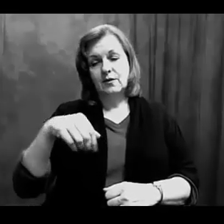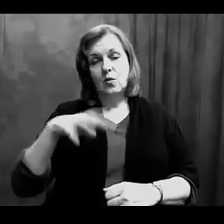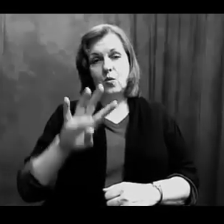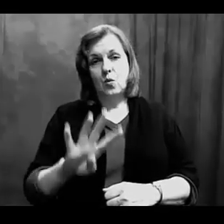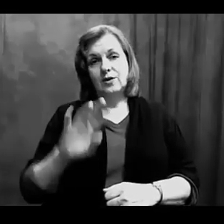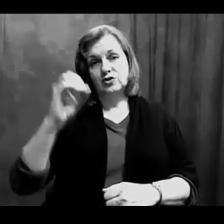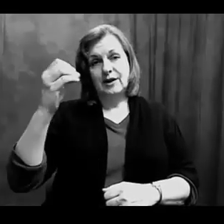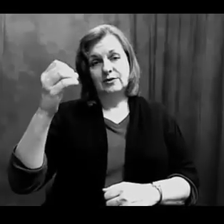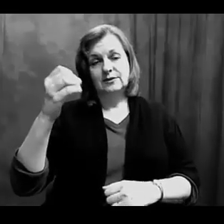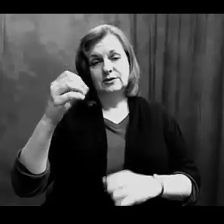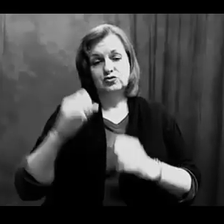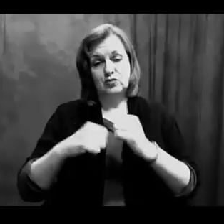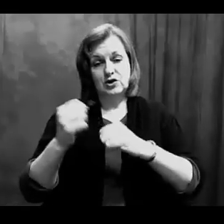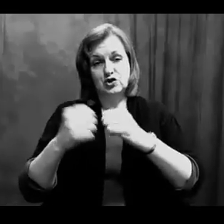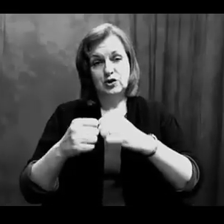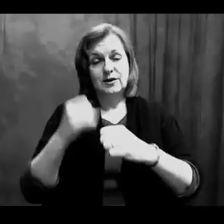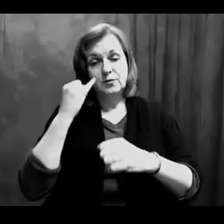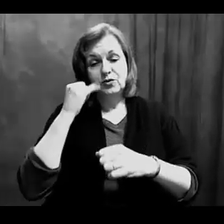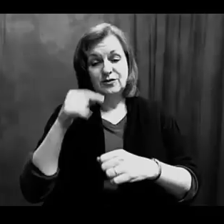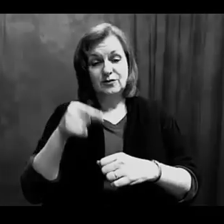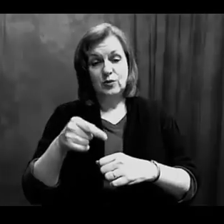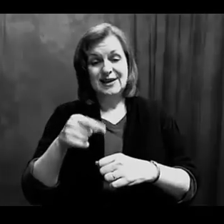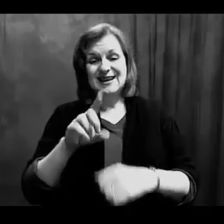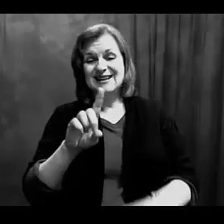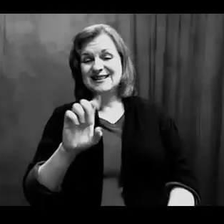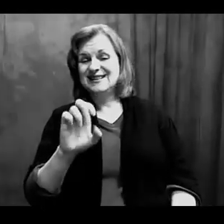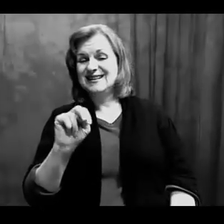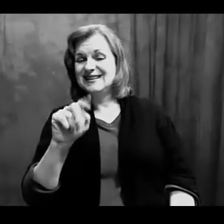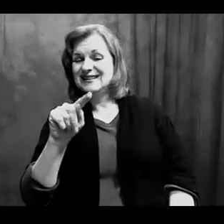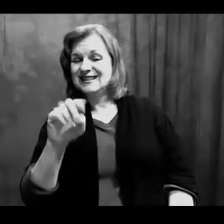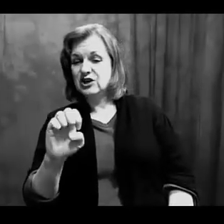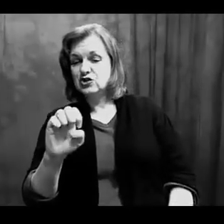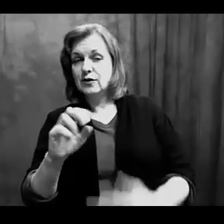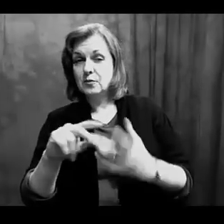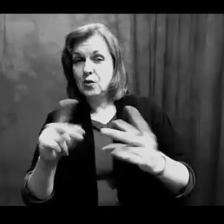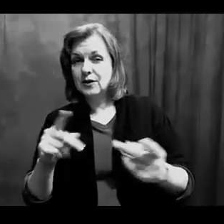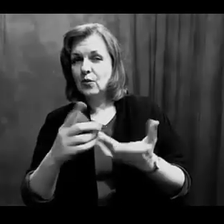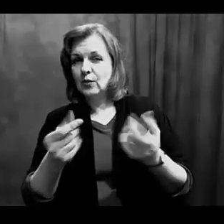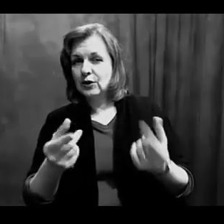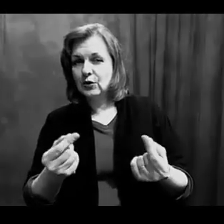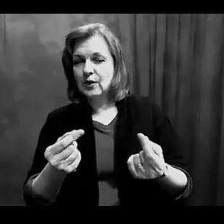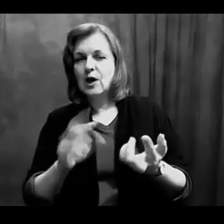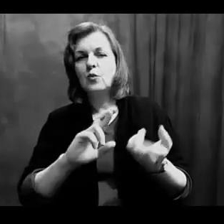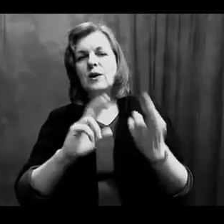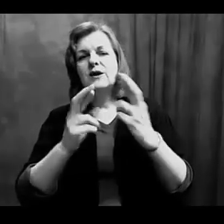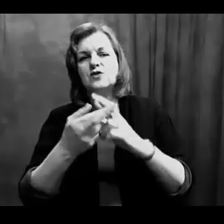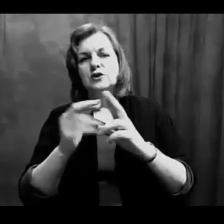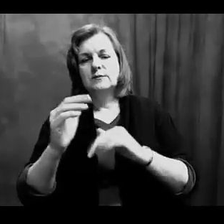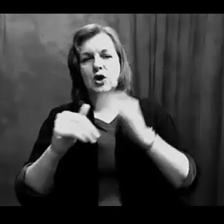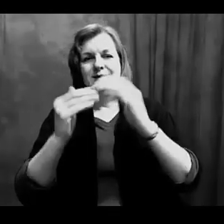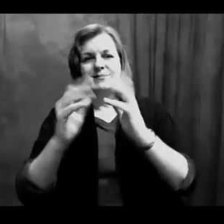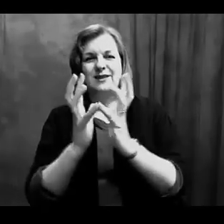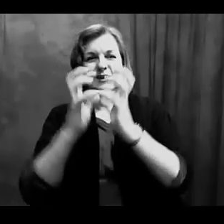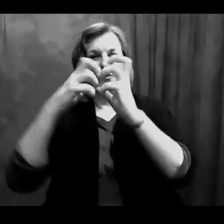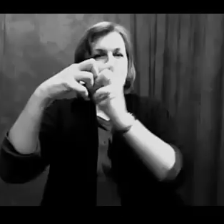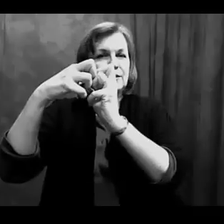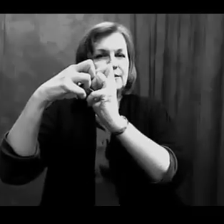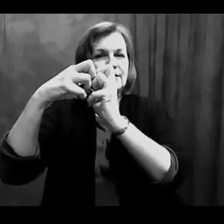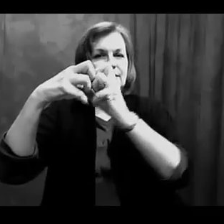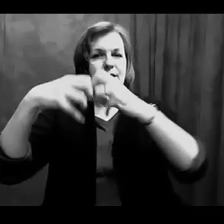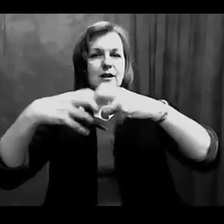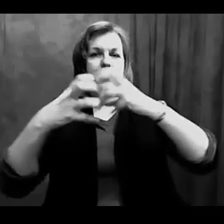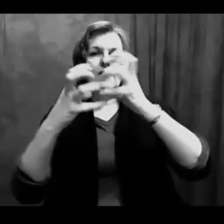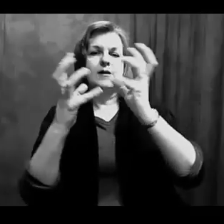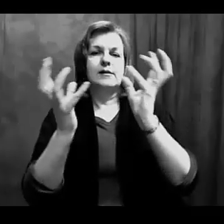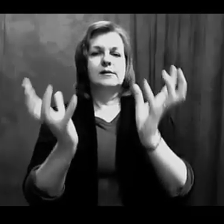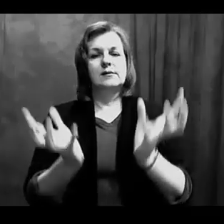our quaternary structure, and so on, and if we're going to denature this, essentially we're going to reverse the process.